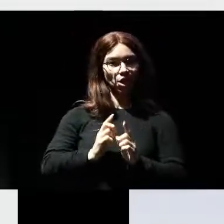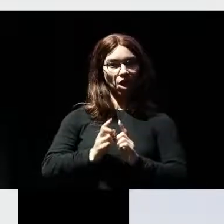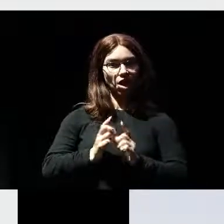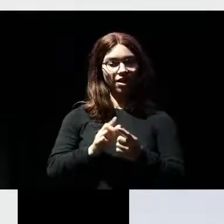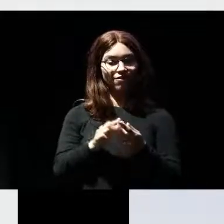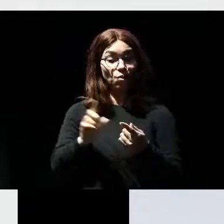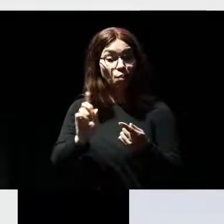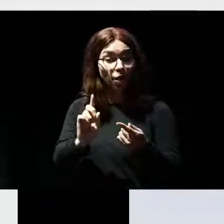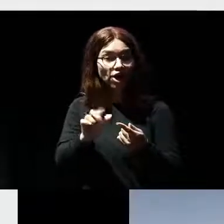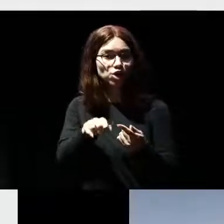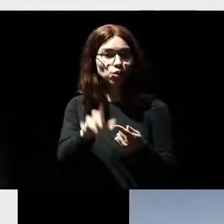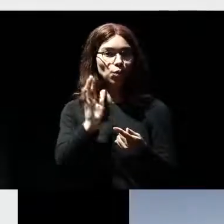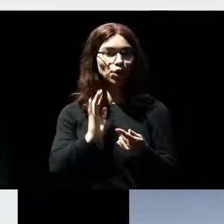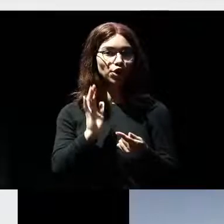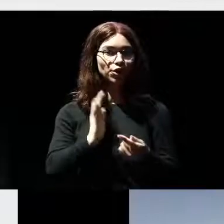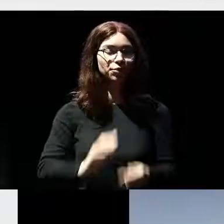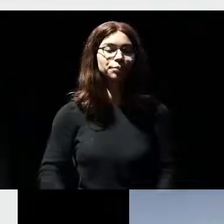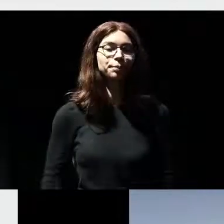from where you just came.